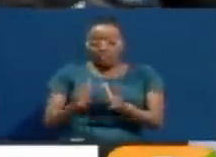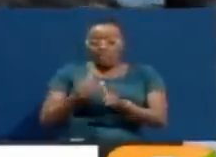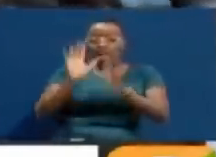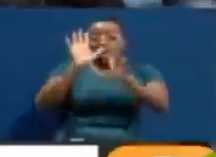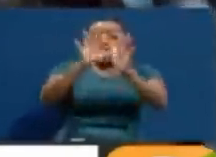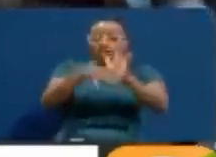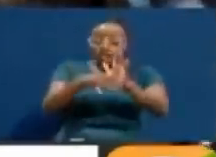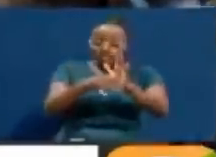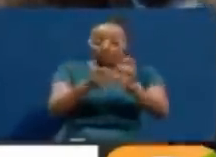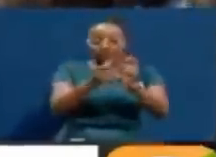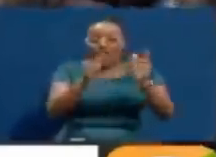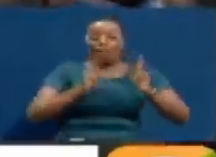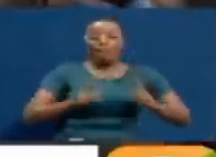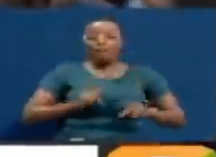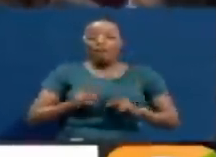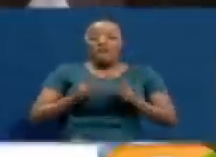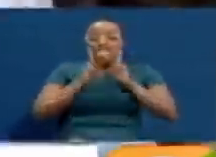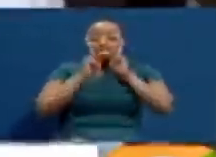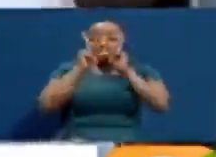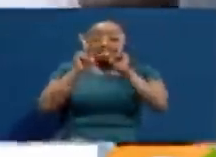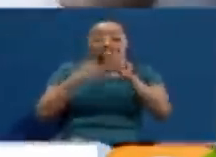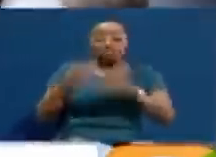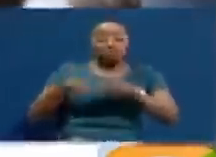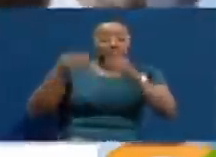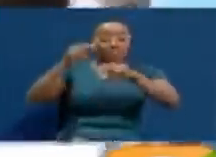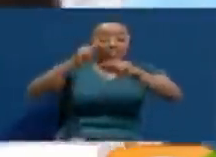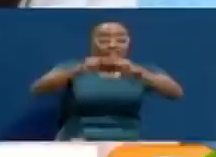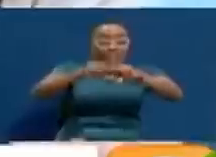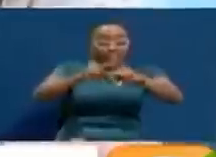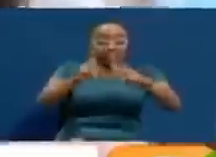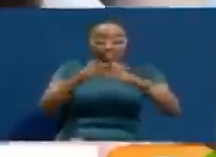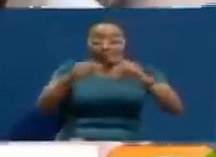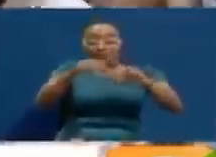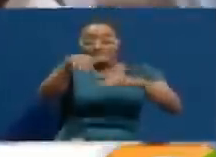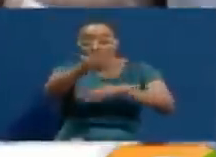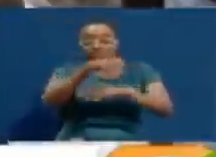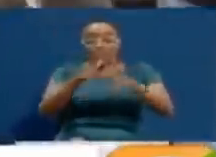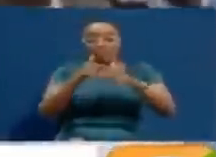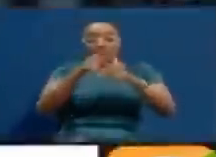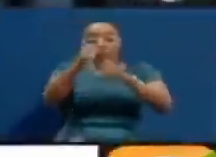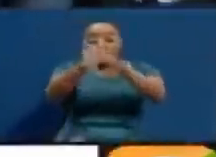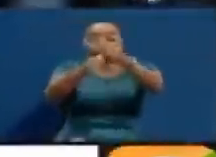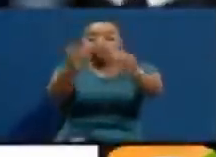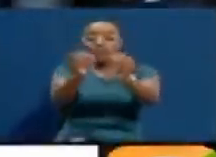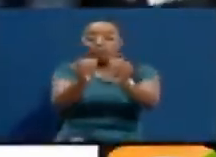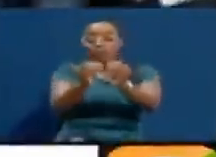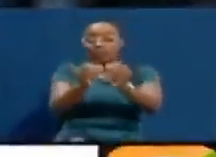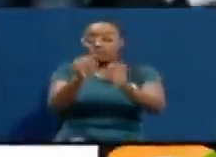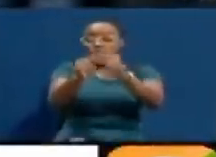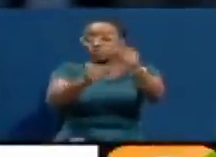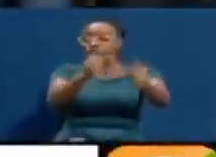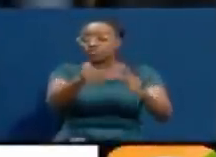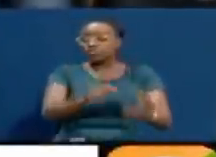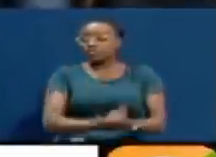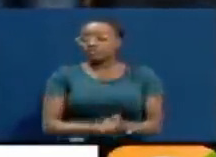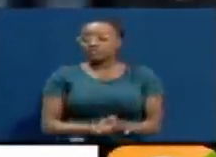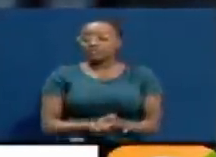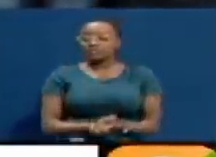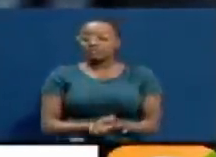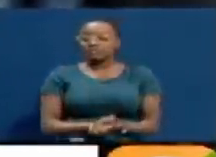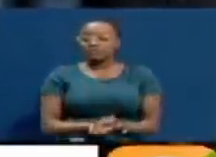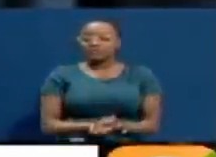later, a section of the crowd demanded that he be given a seat. Space was sought and the meeting progressed. Nobody can stop